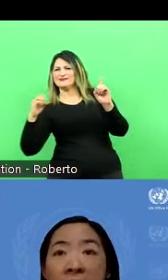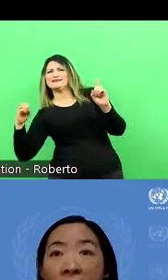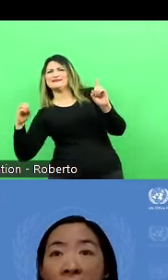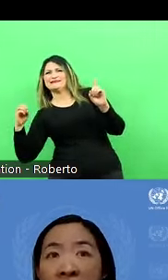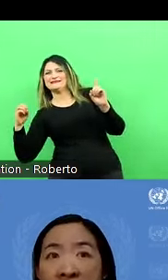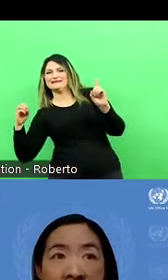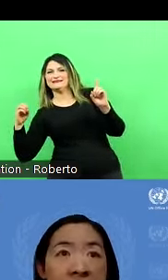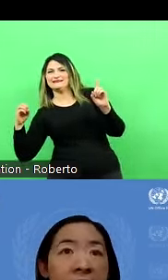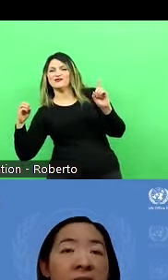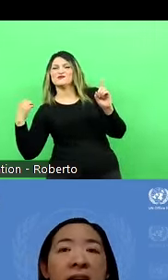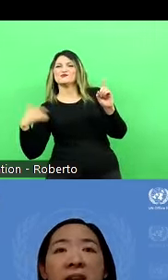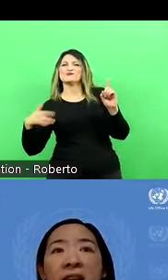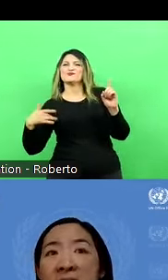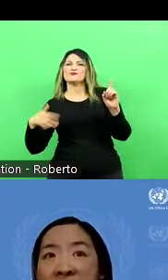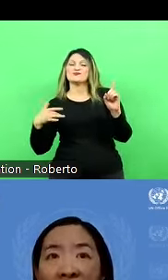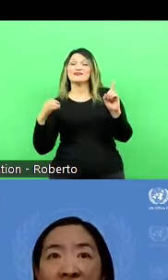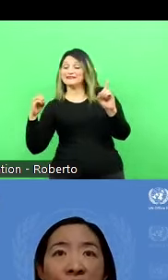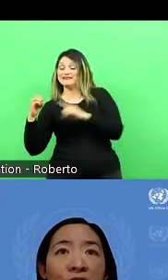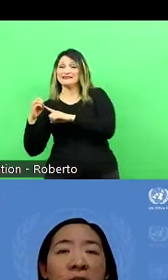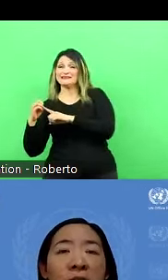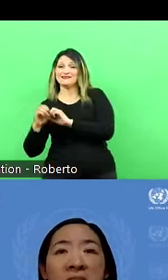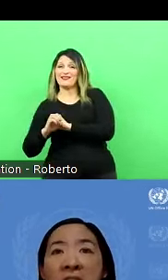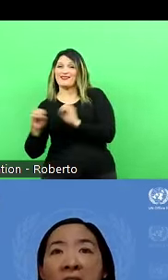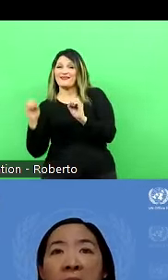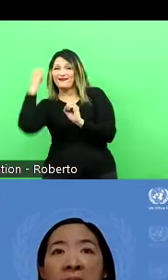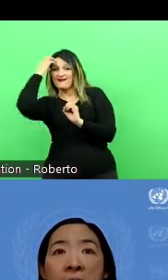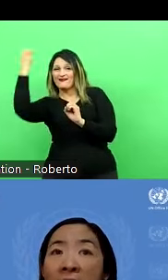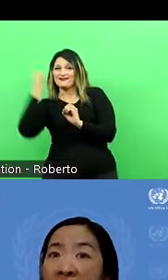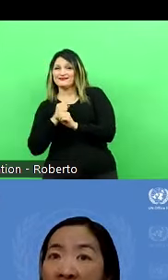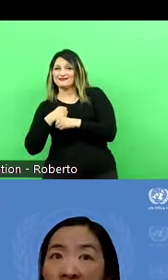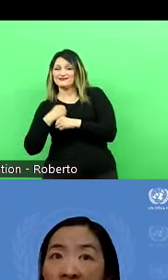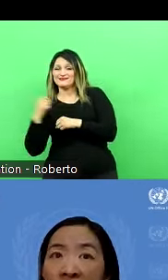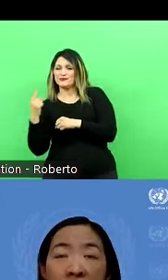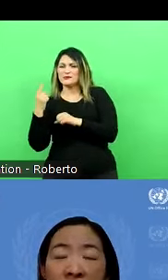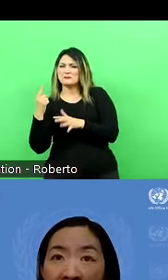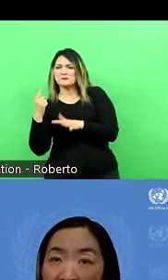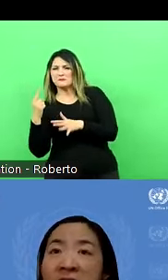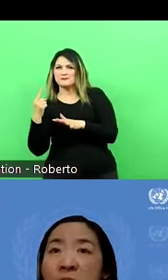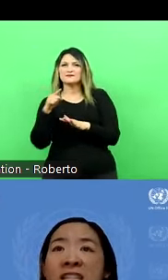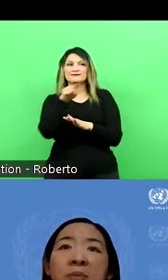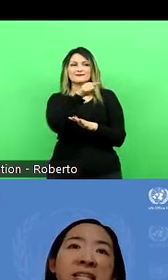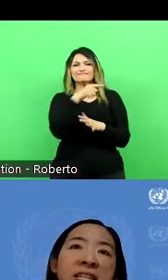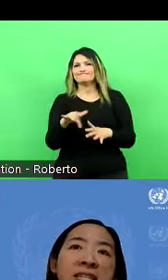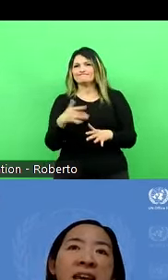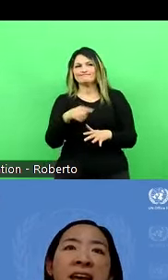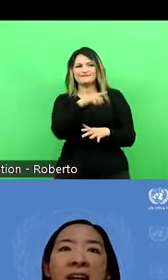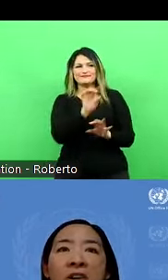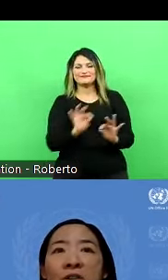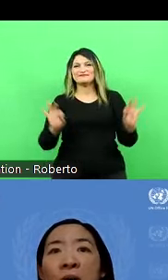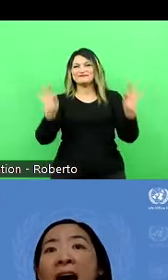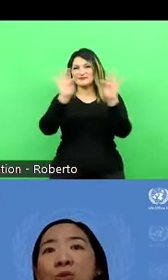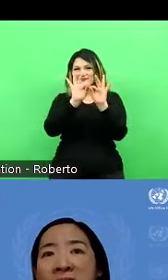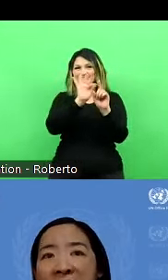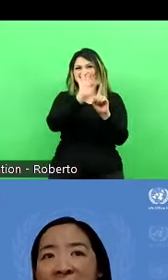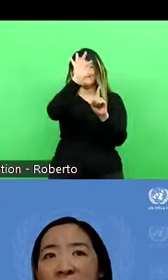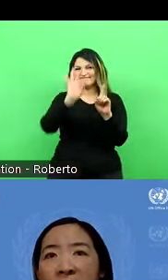disabilities are in the cities. There are limited knowledge of DRR among the policymaker, about the person with disabilities, and also how